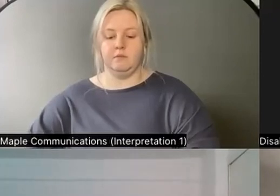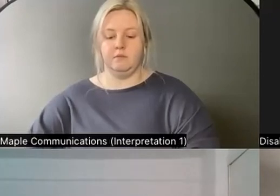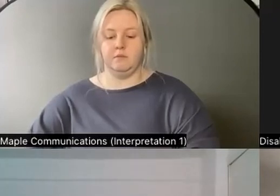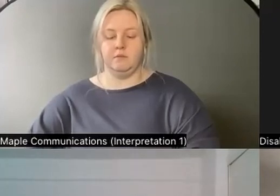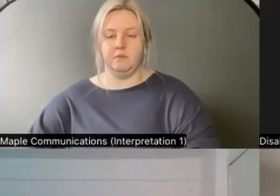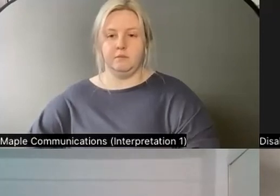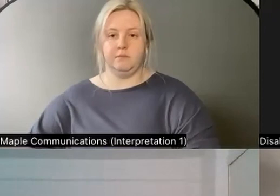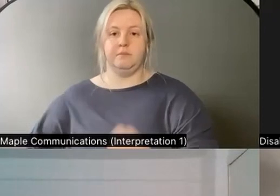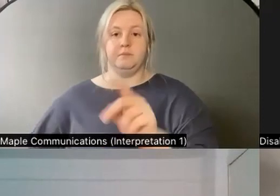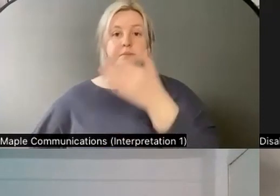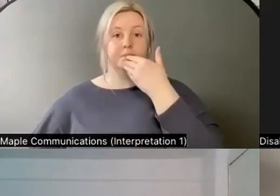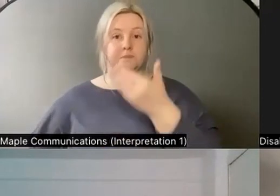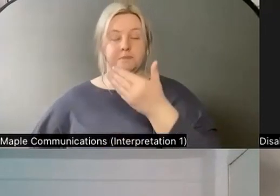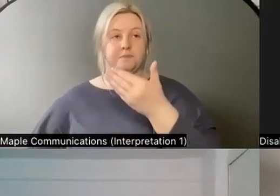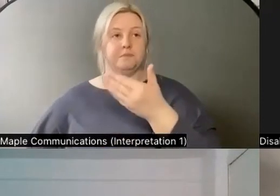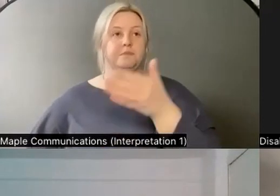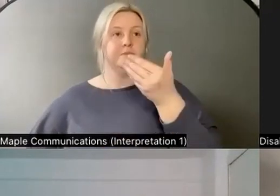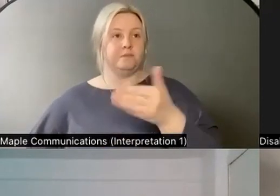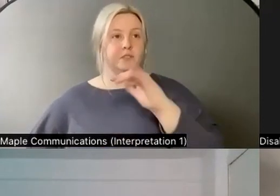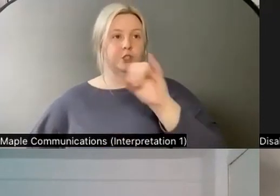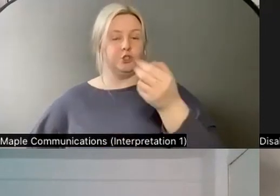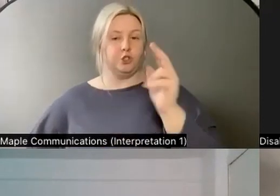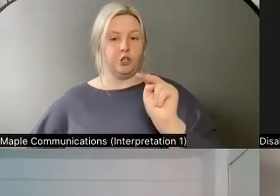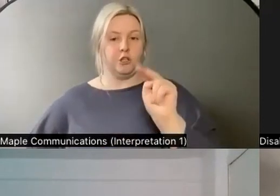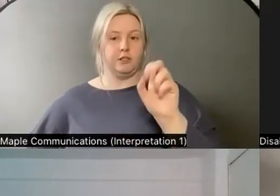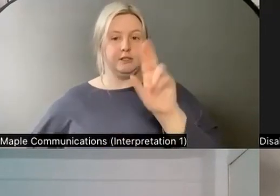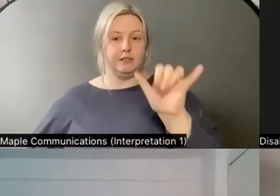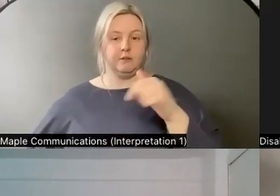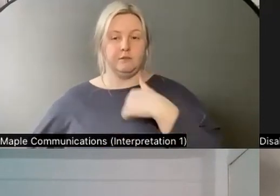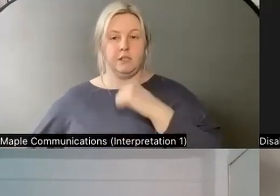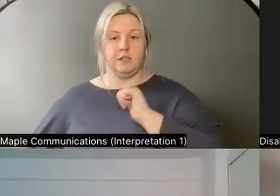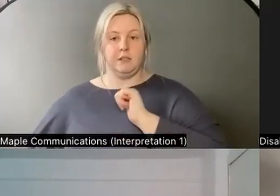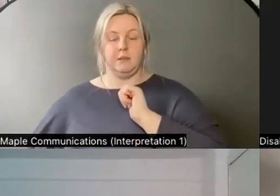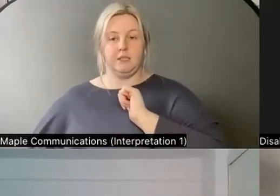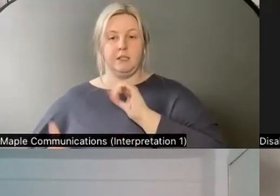So my name's John Neary. I'm a physician practicing general internal